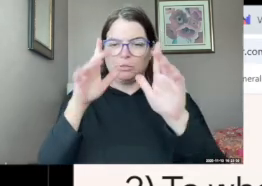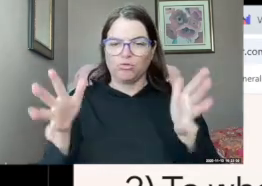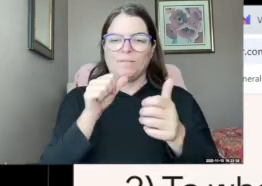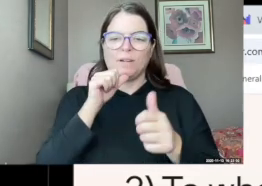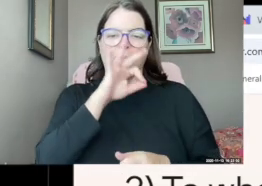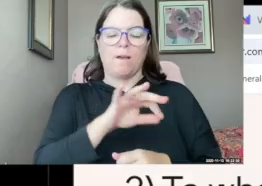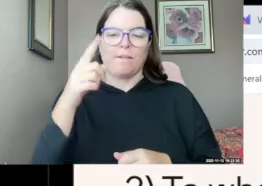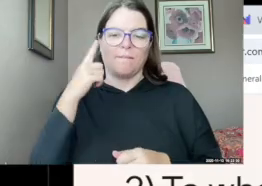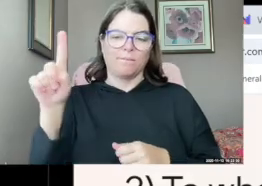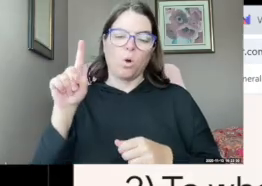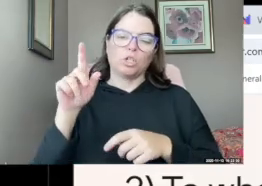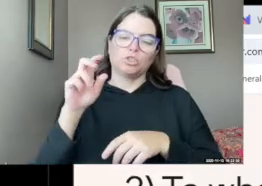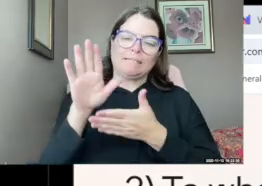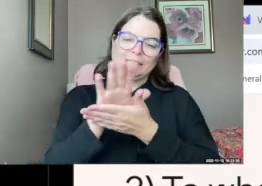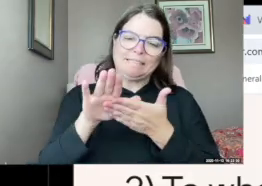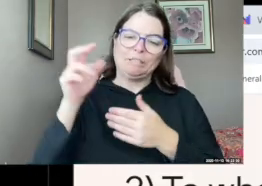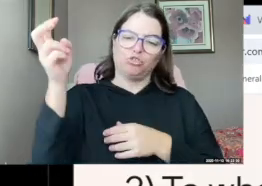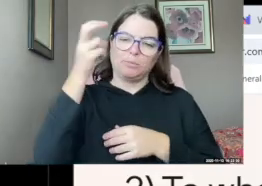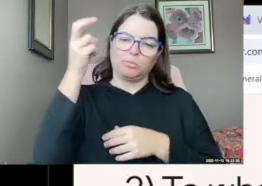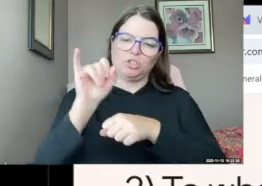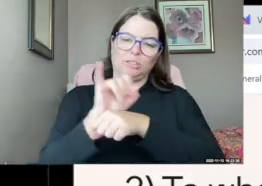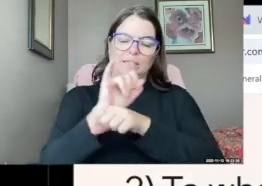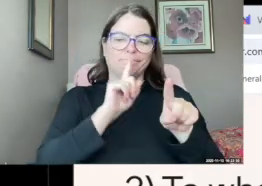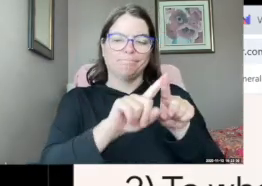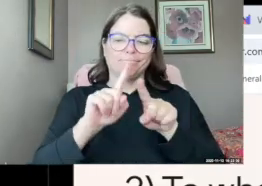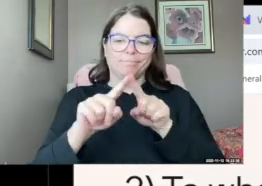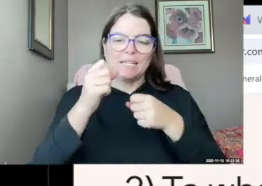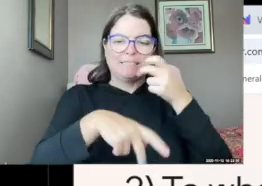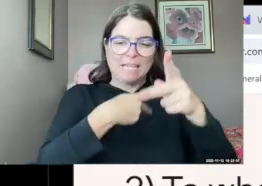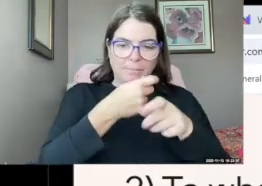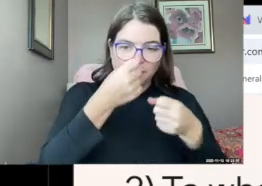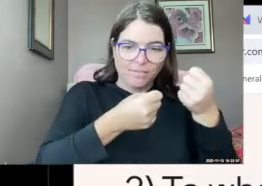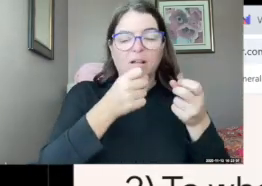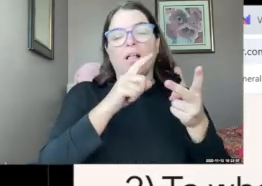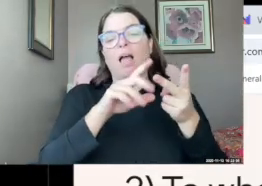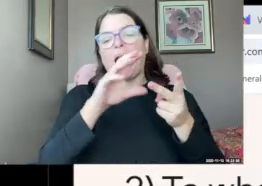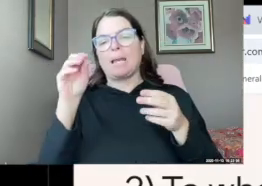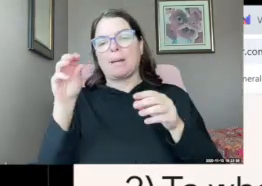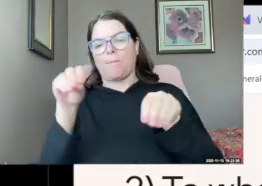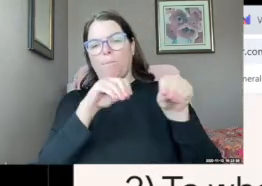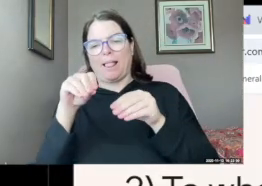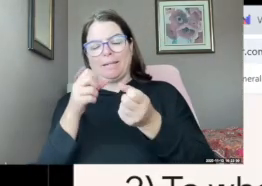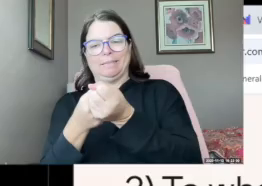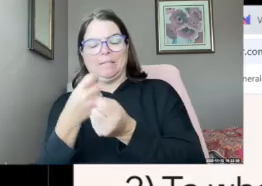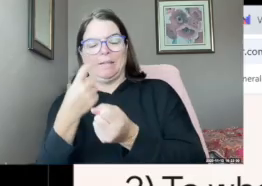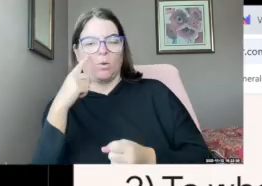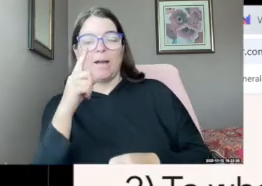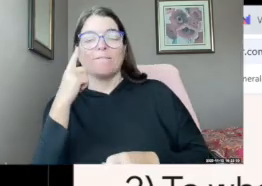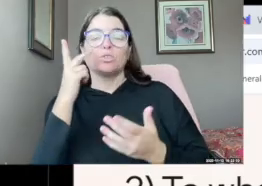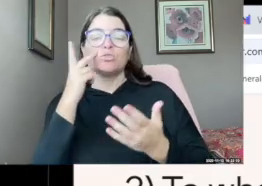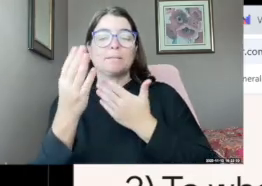nonprofit accelerating the clean transportation industry across a variety of vehicle classes and mobility as well. And